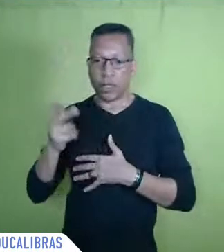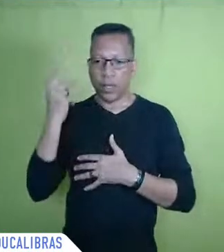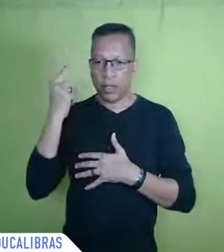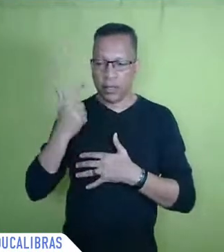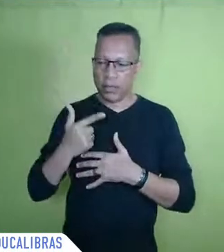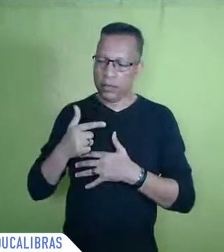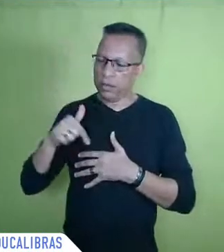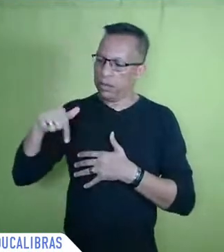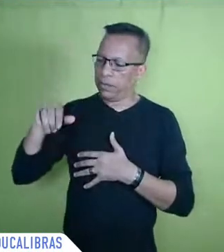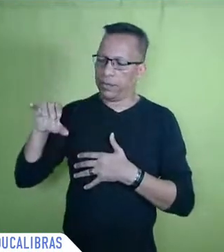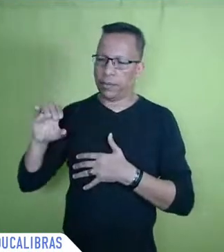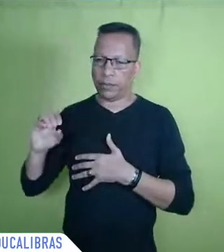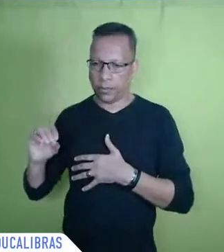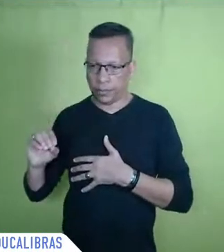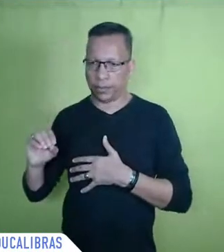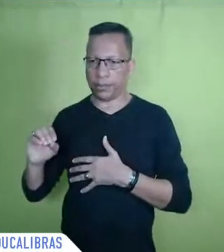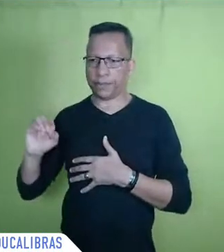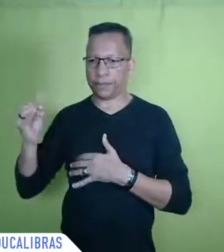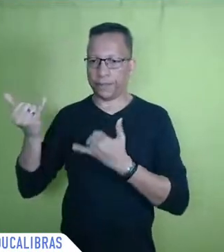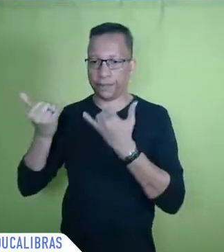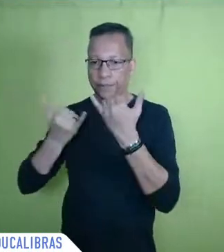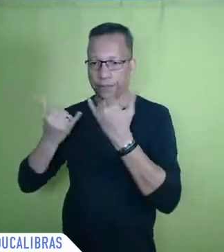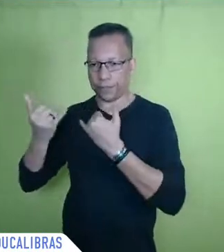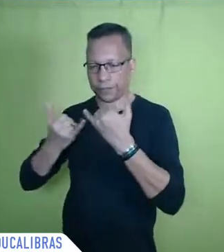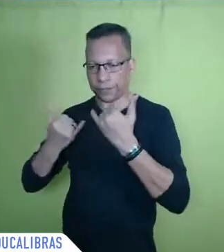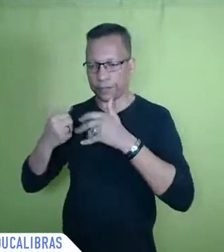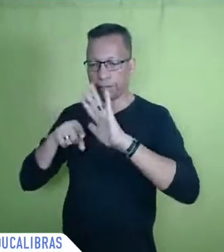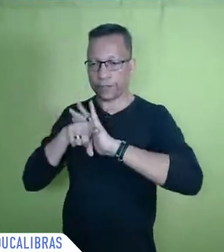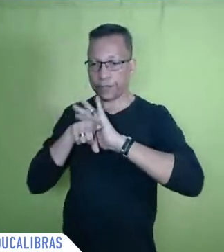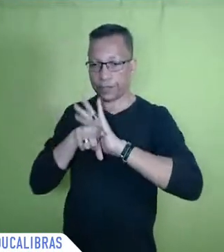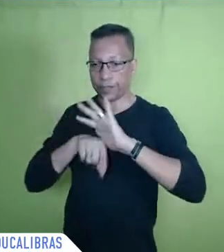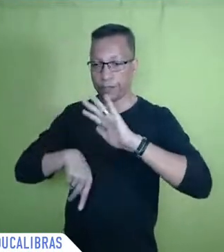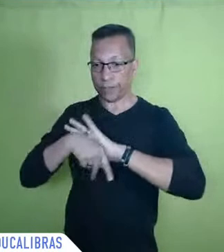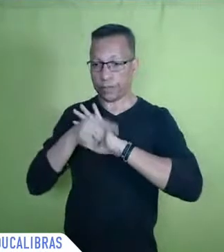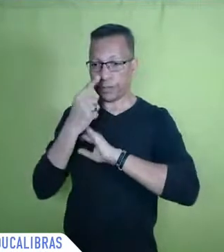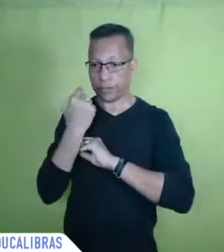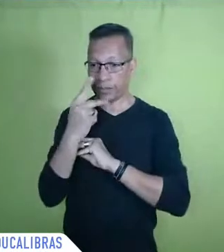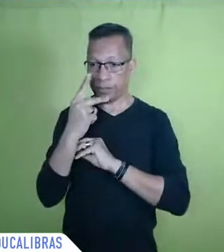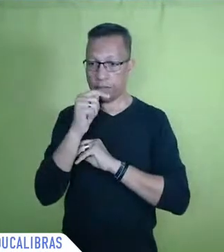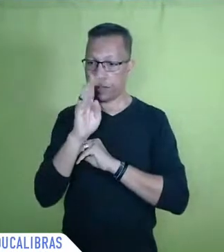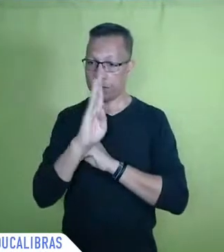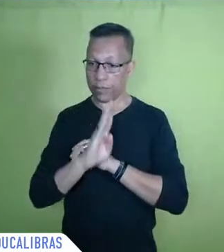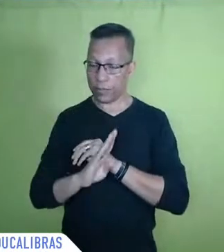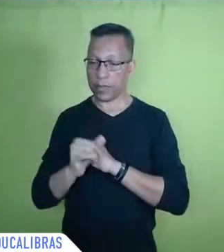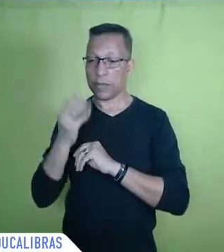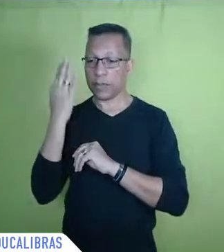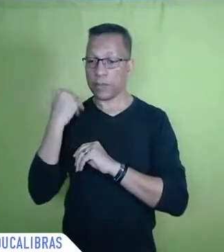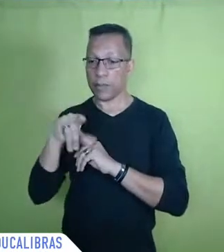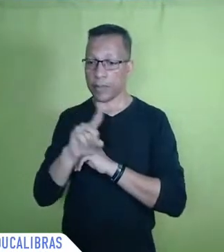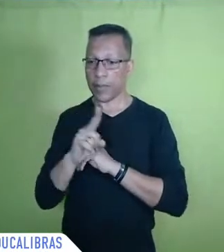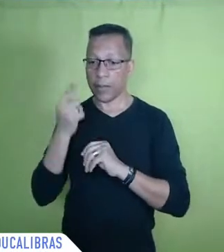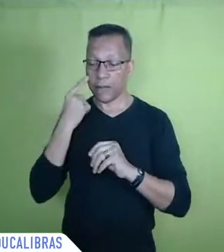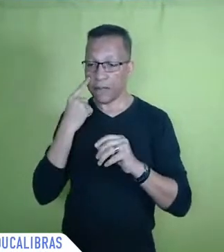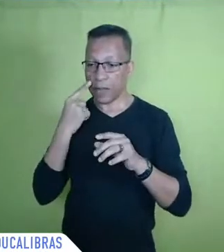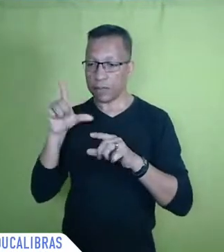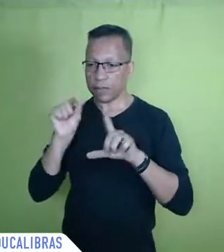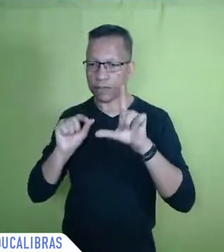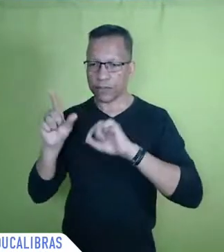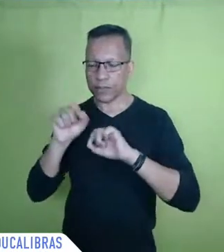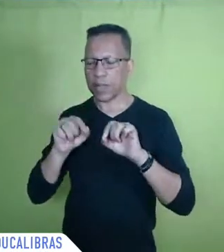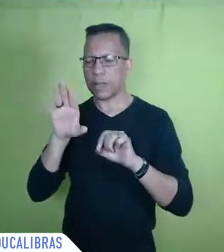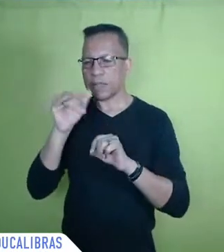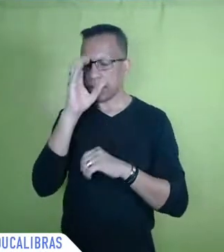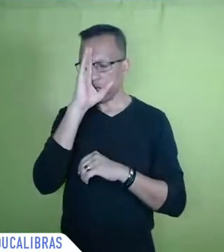Brazilian surveys. We can measure the whole distribution. But essentially, it's the history of inequality in Brazil has